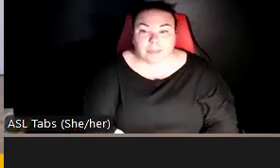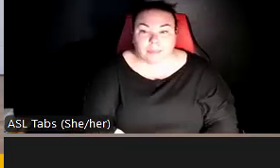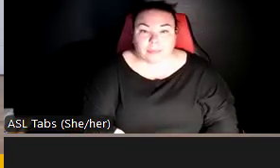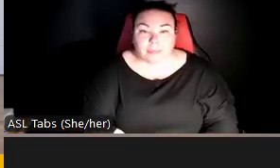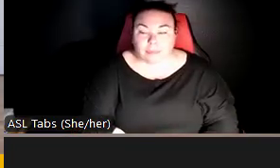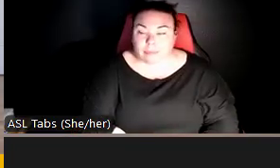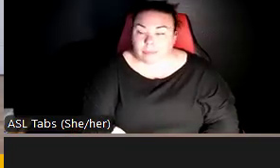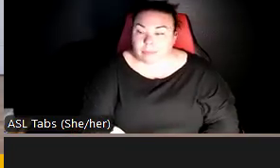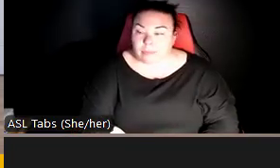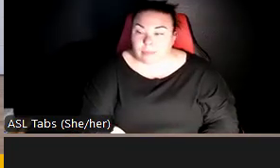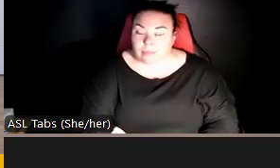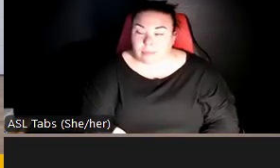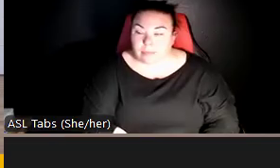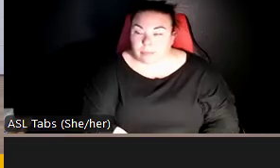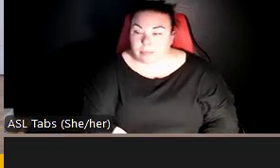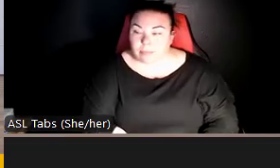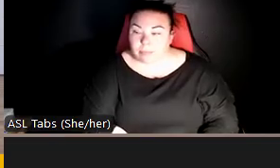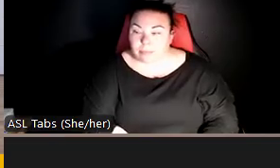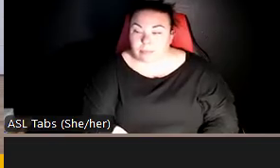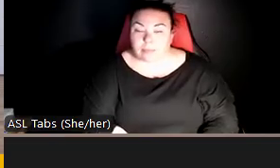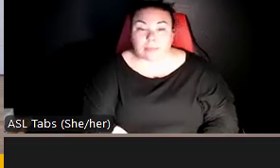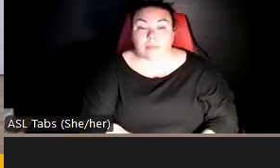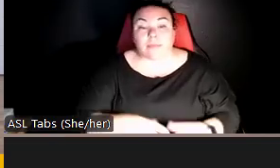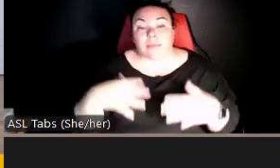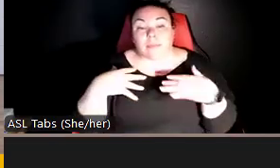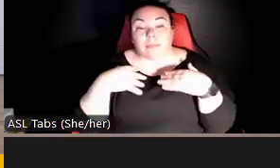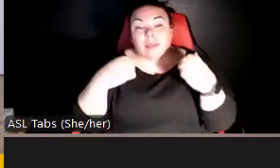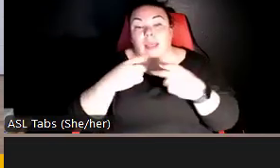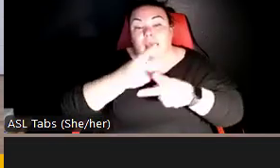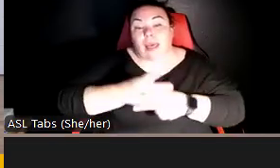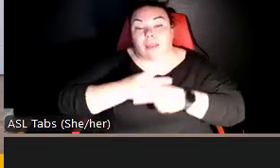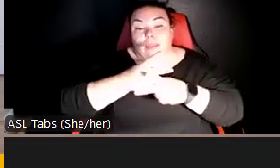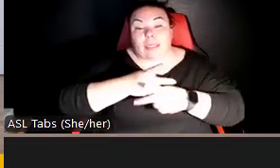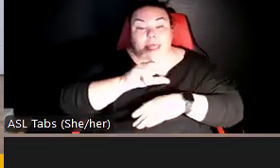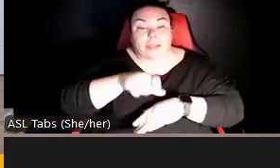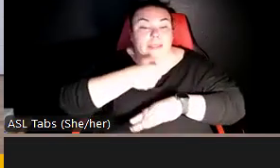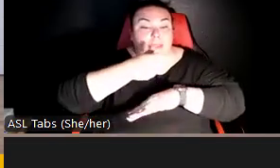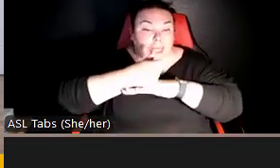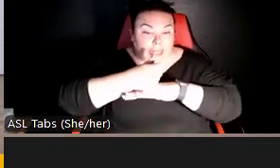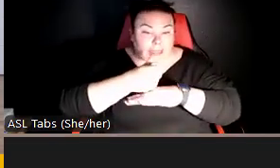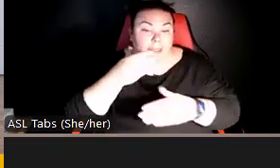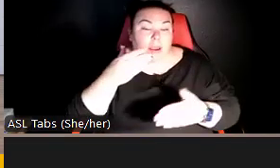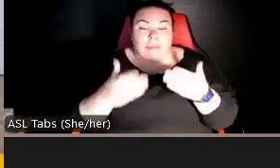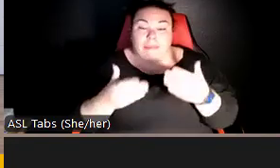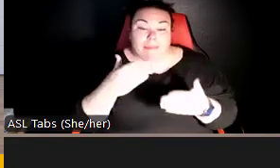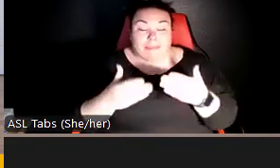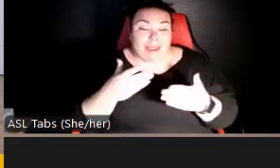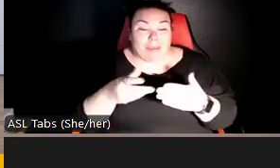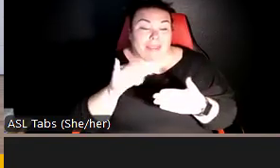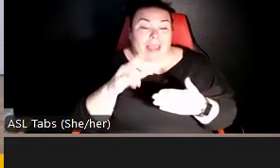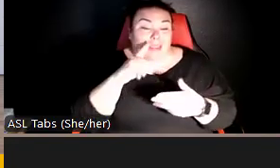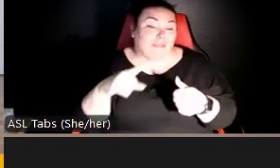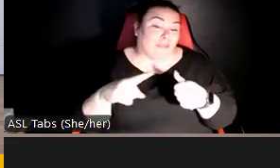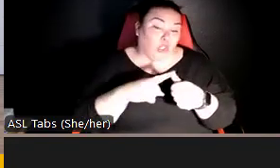So healthcare settings may be the first and sometimes the only safe contact for survivors during crises. So you have